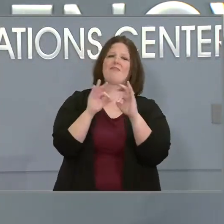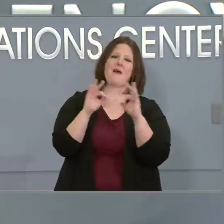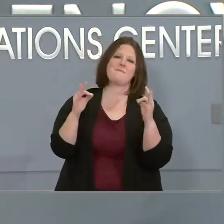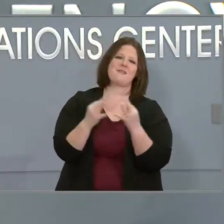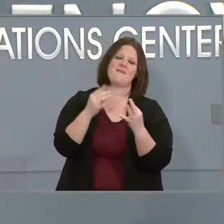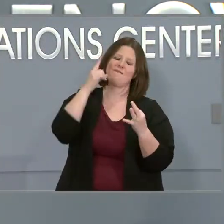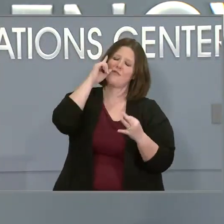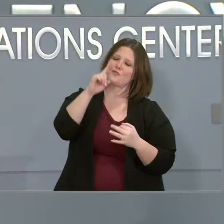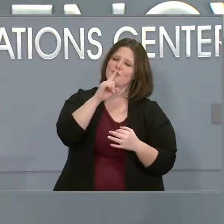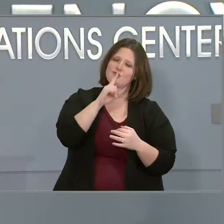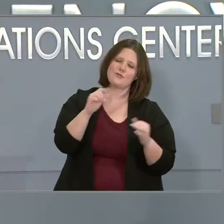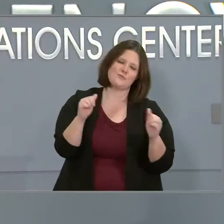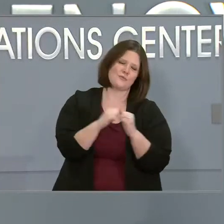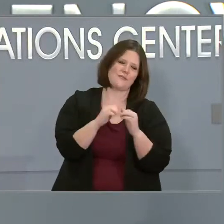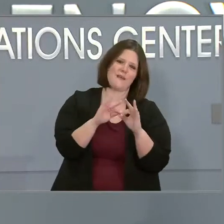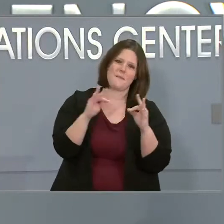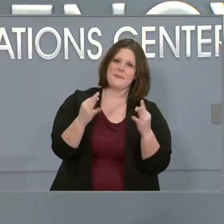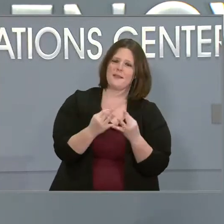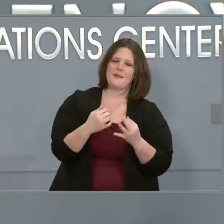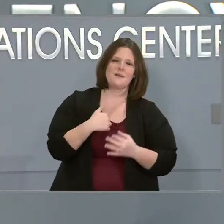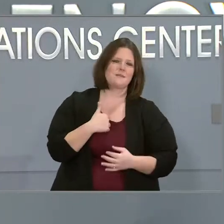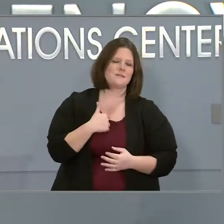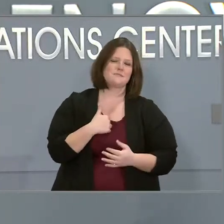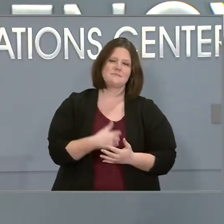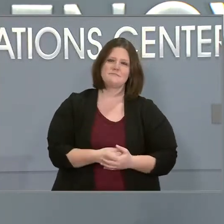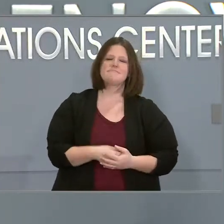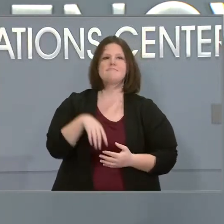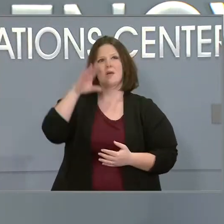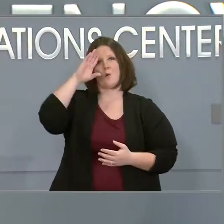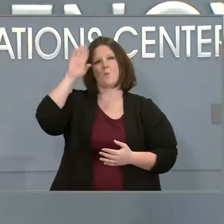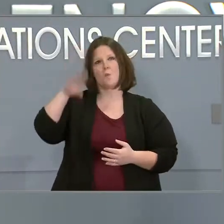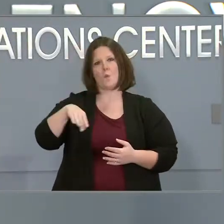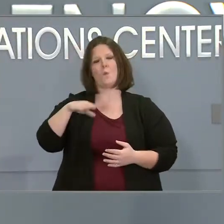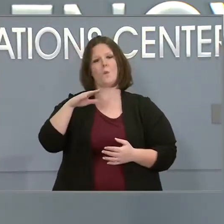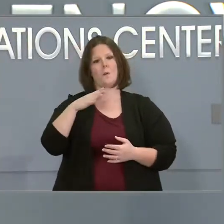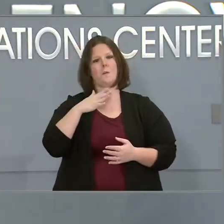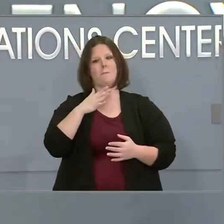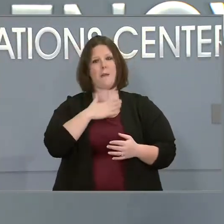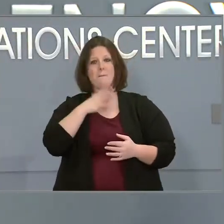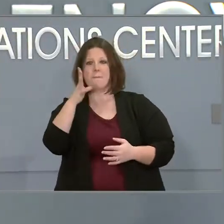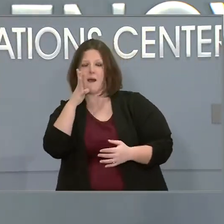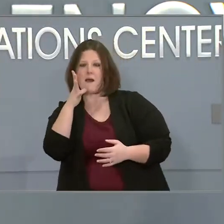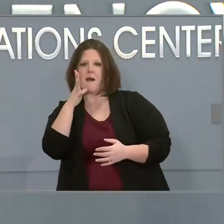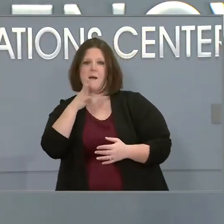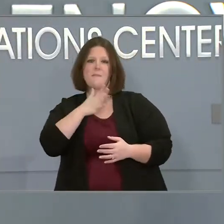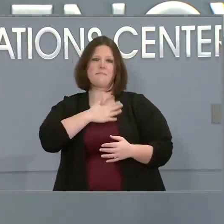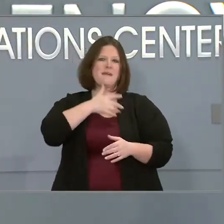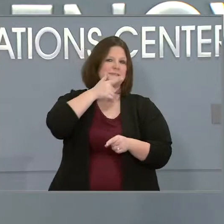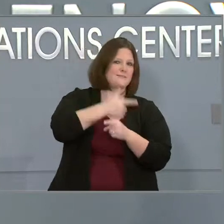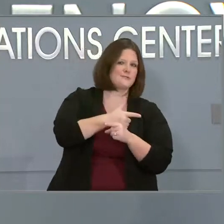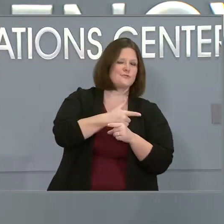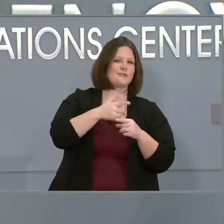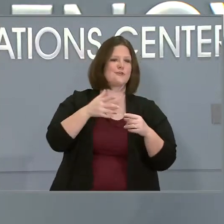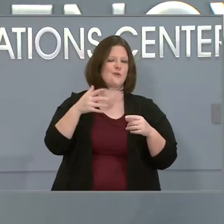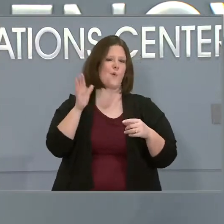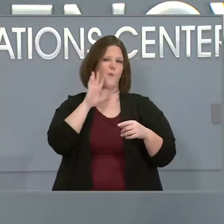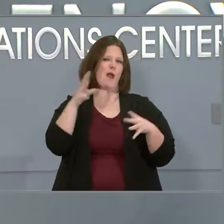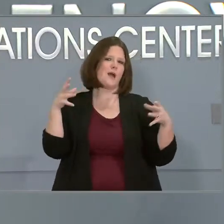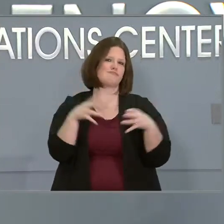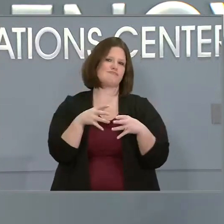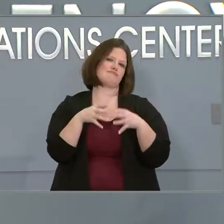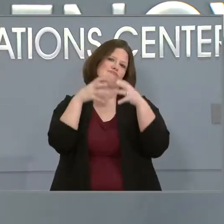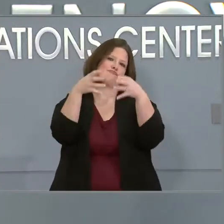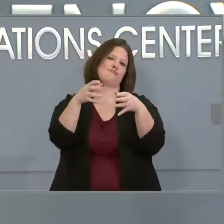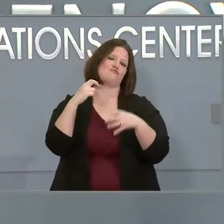family for sure. And I know that there'll be a trip for my mom and my sister in the month of January.